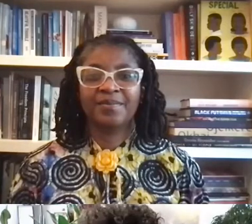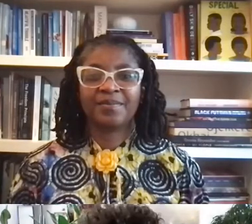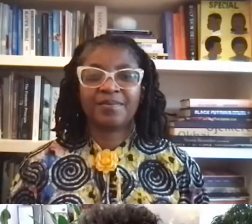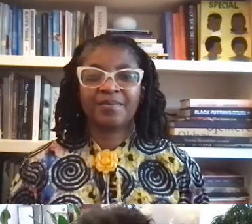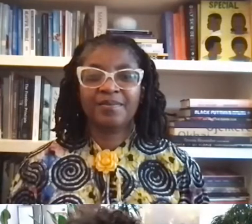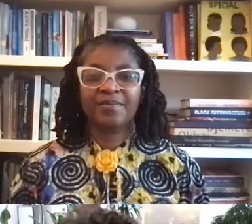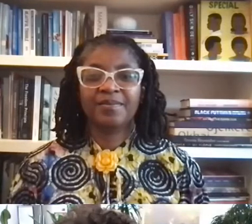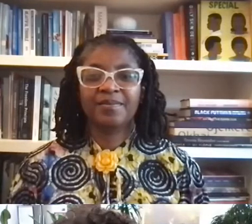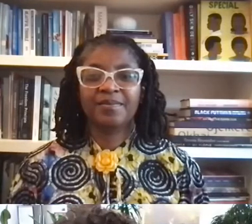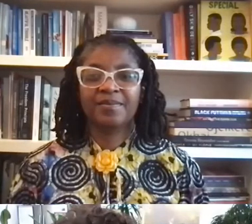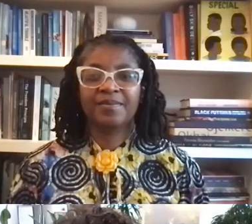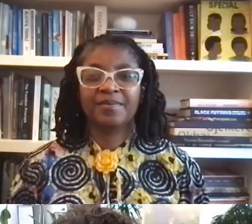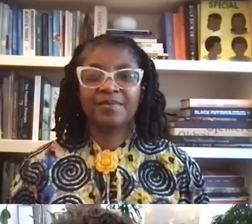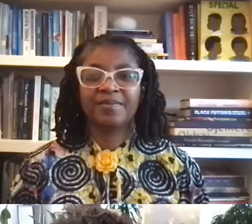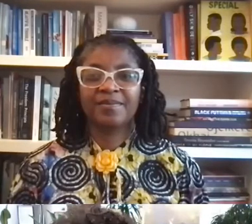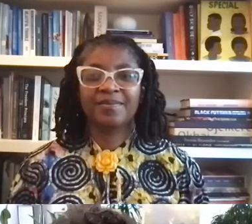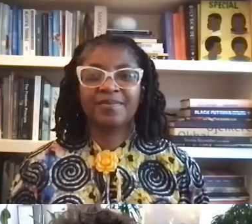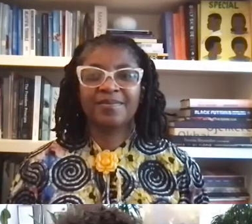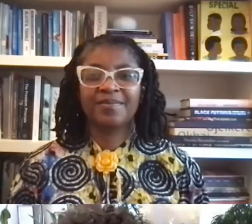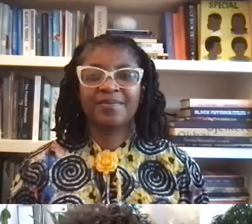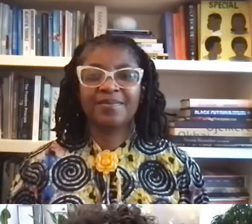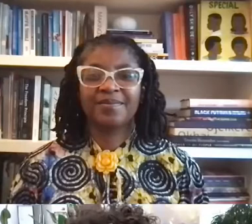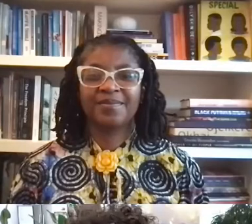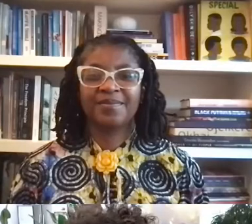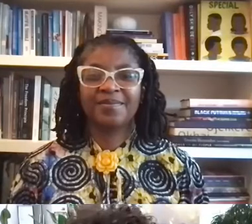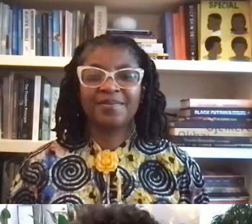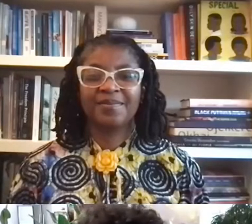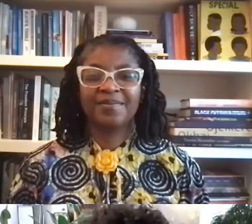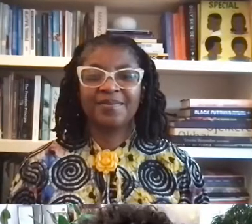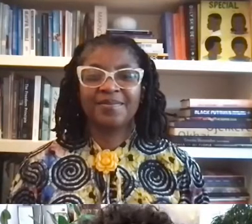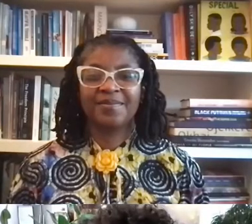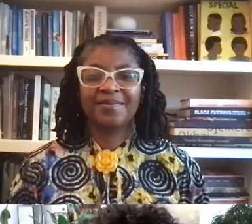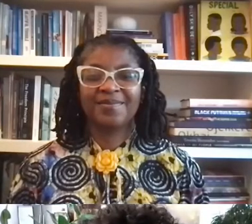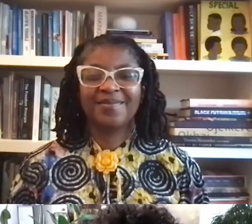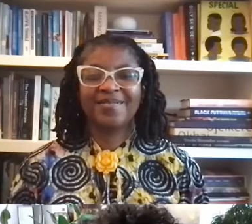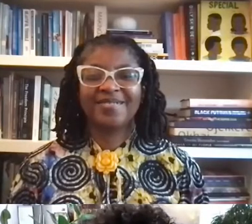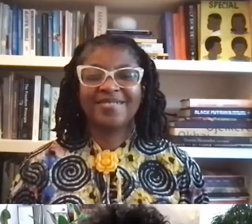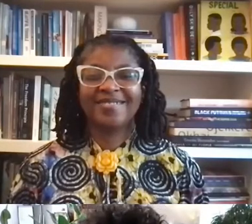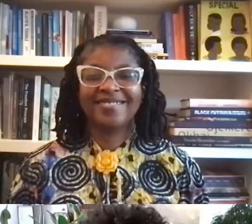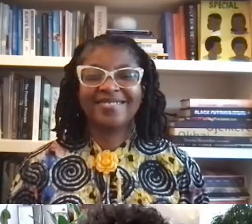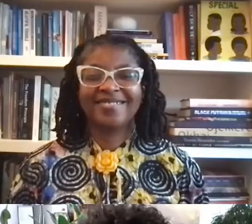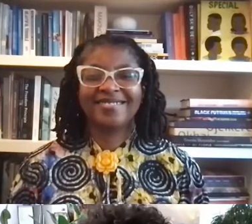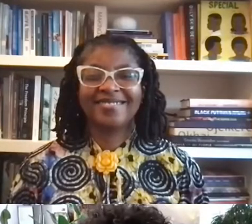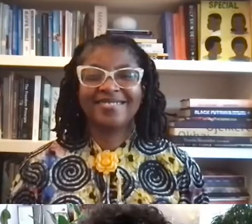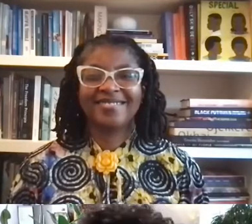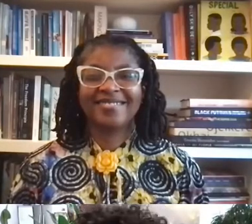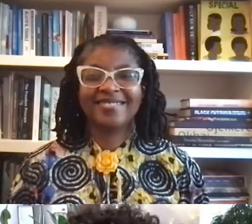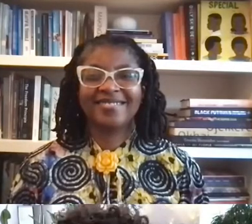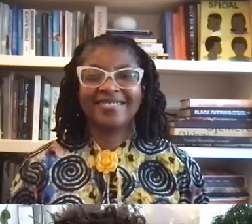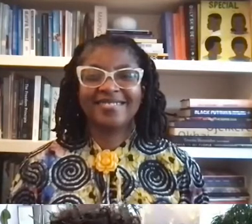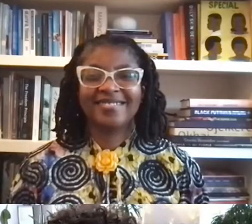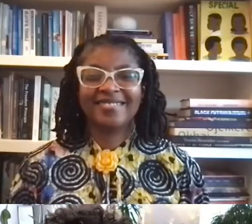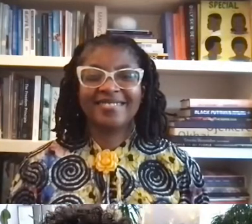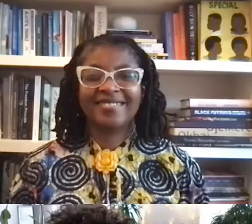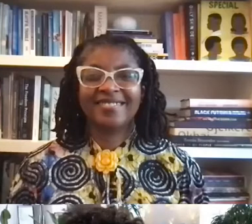we'll reserve the chat for chatter. Can't see each other, but we want to know that you're all there. So please feel free to hop into the chat,